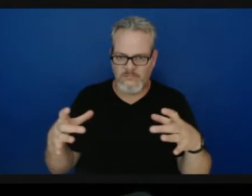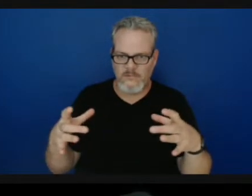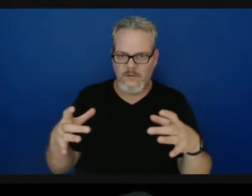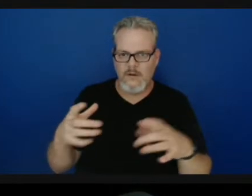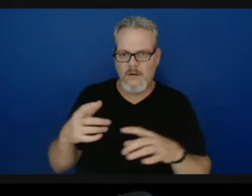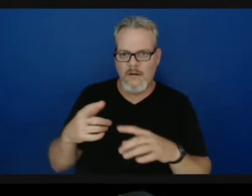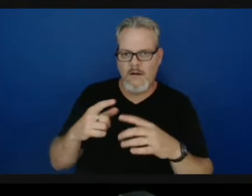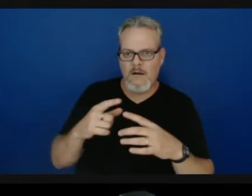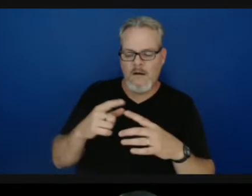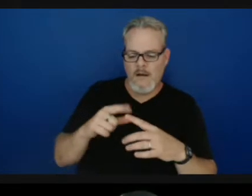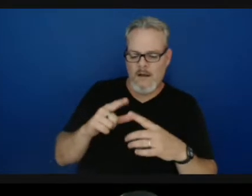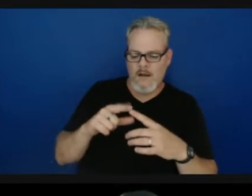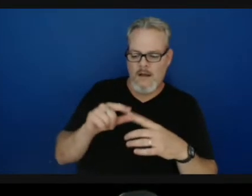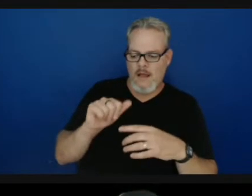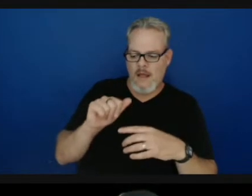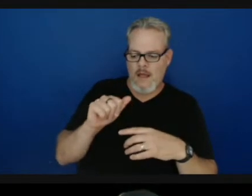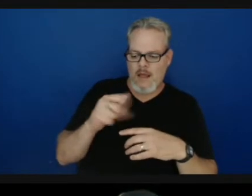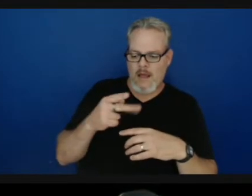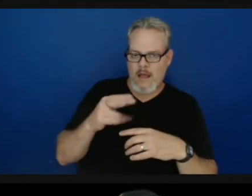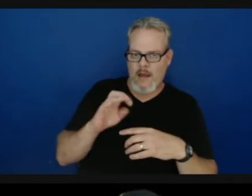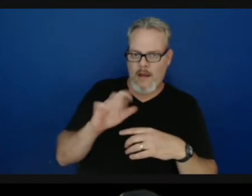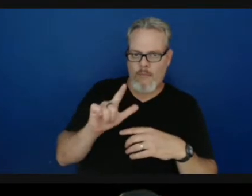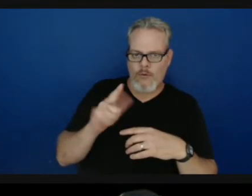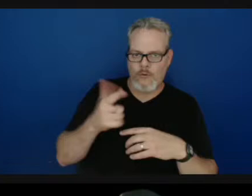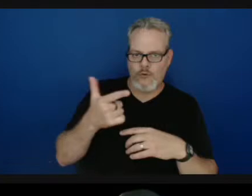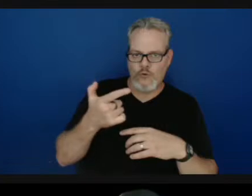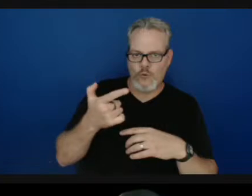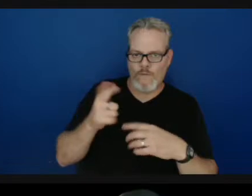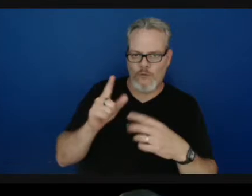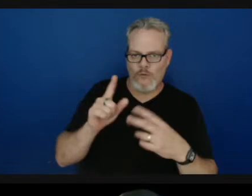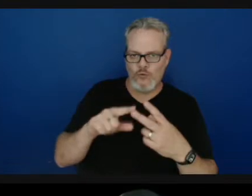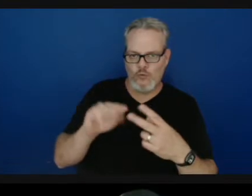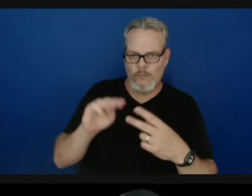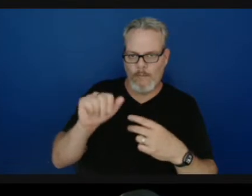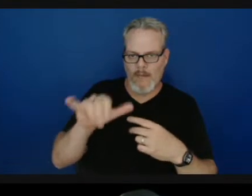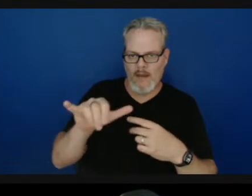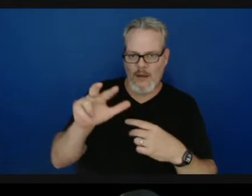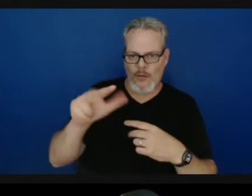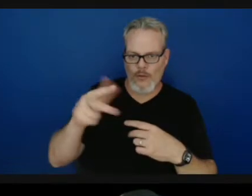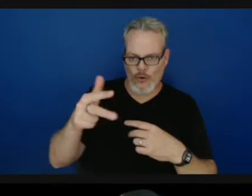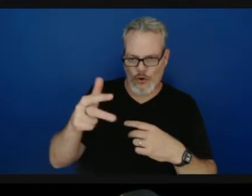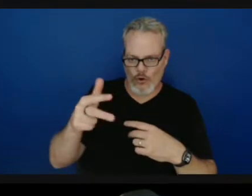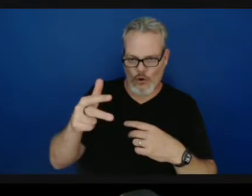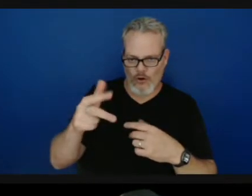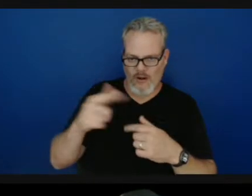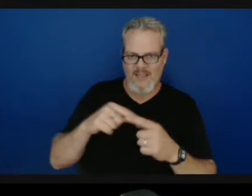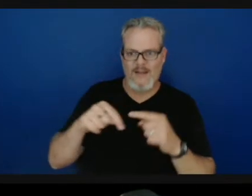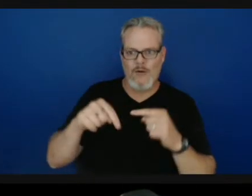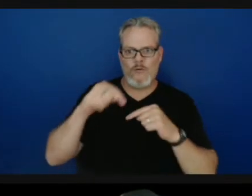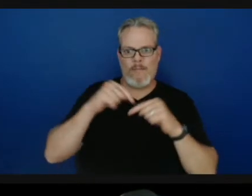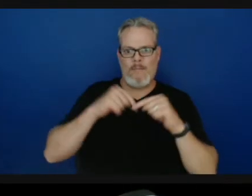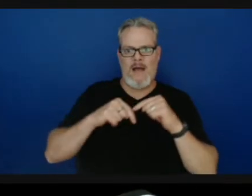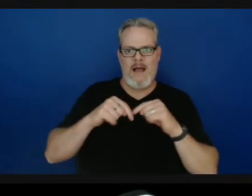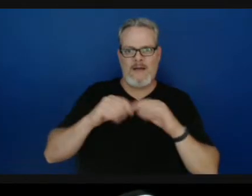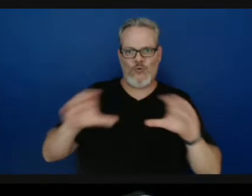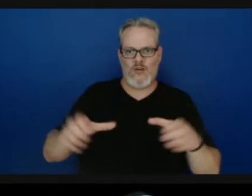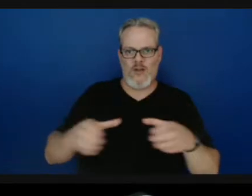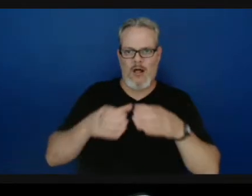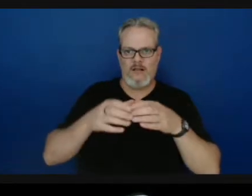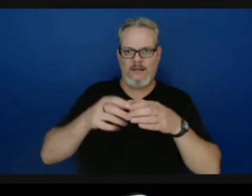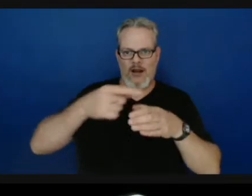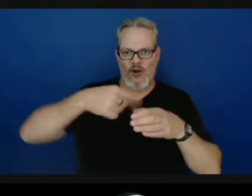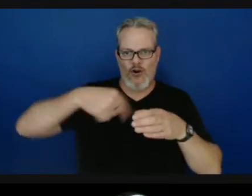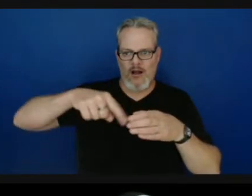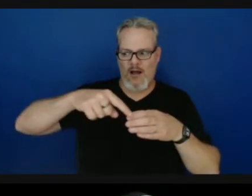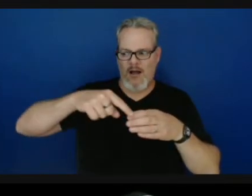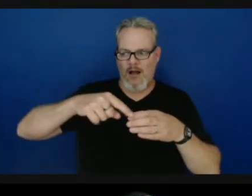May 3rd. We had that pulse into the Kauai. Then it goes back to the Caldera, back